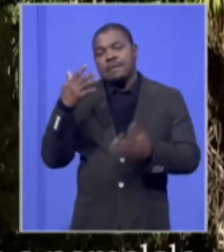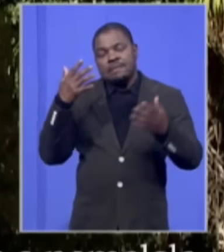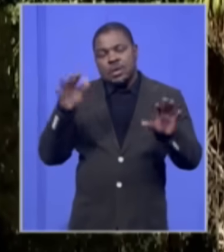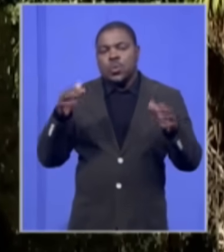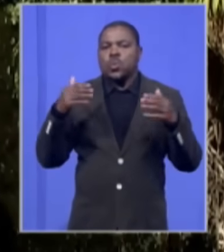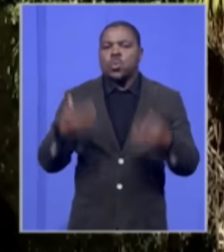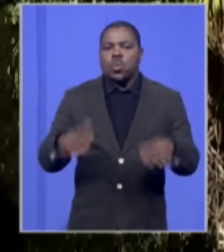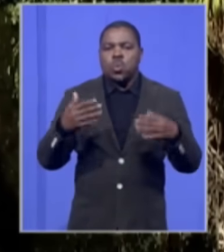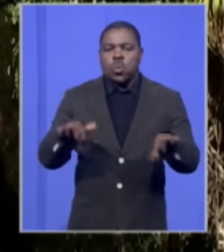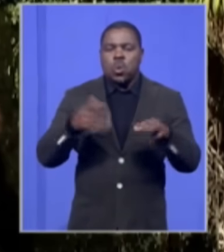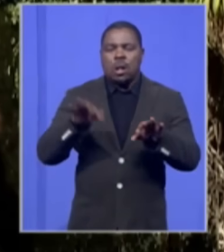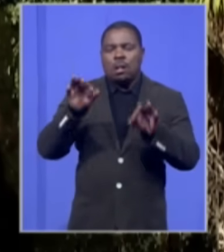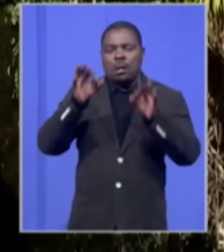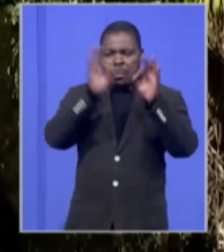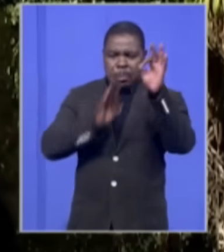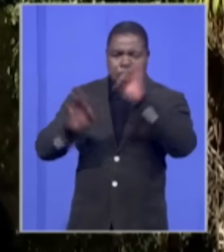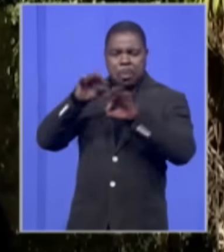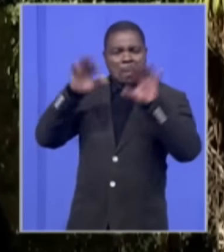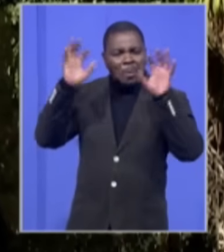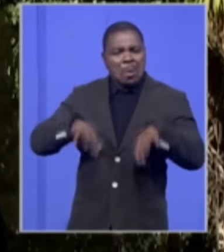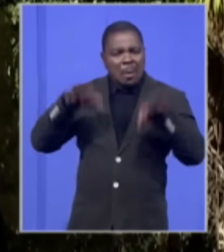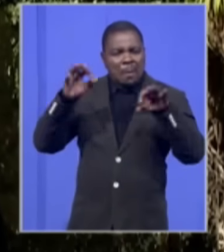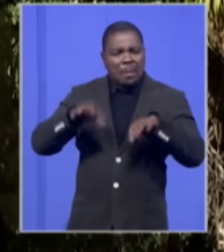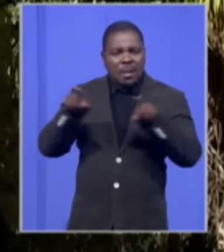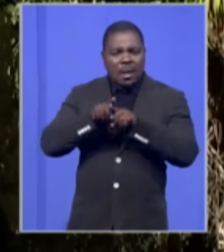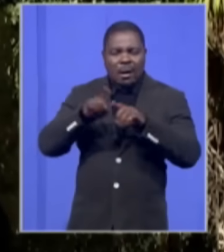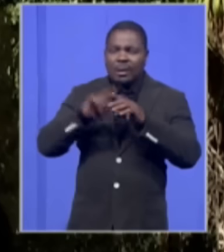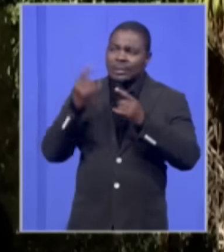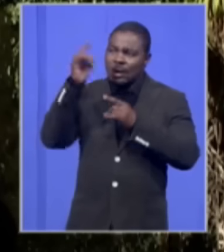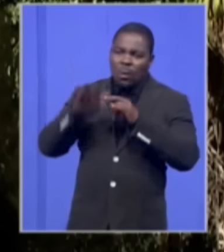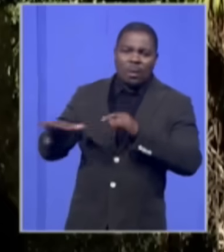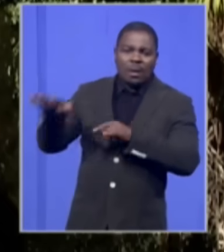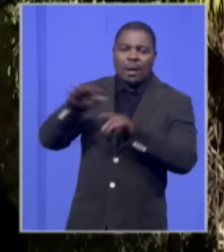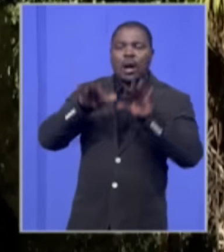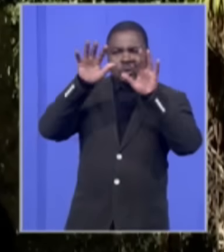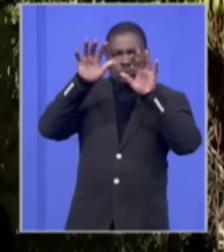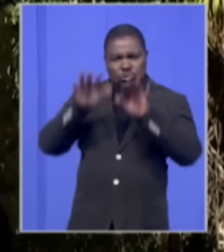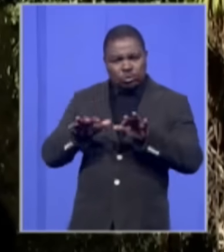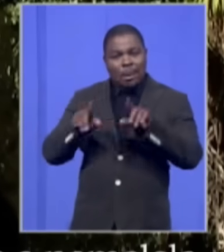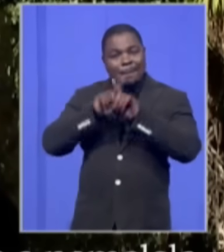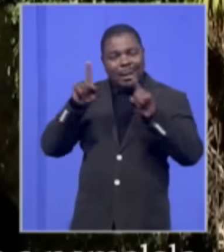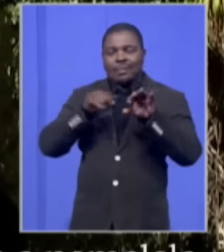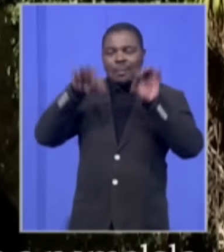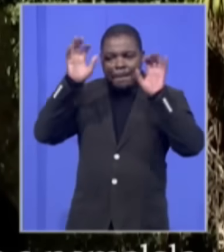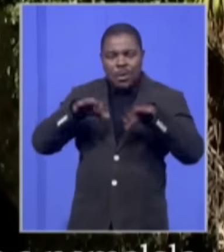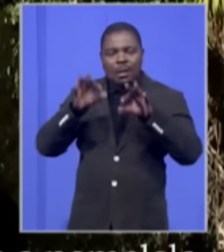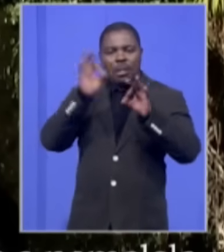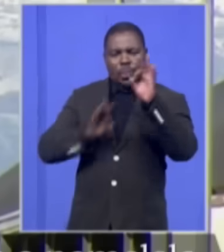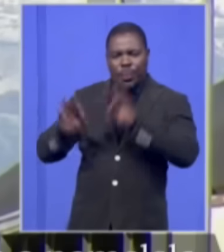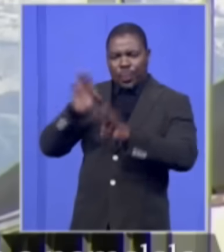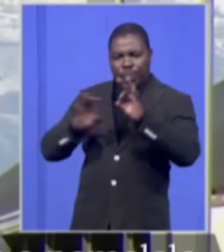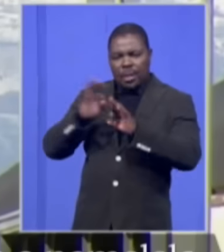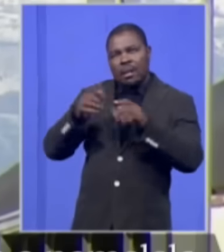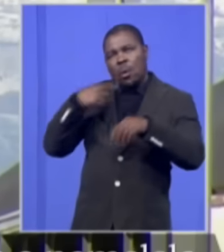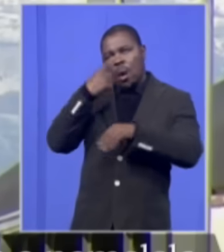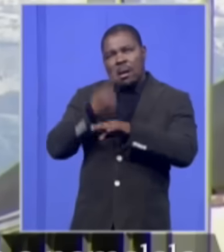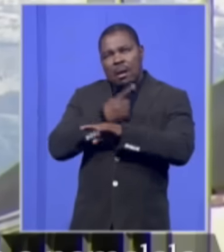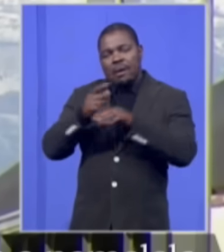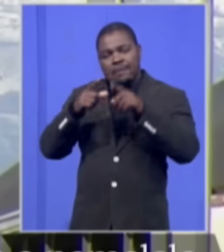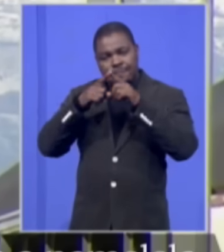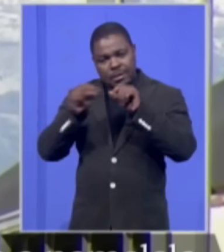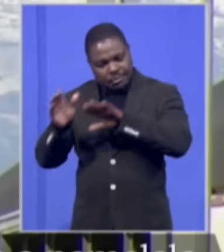very serious hail that covers the whole town. It was like the snow, but it was a hail which lasted about an hour. Then after